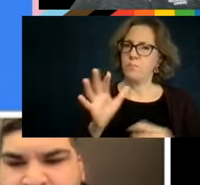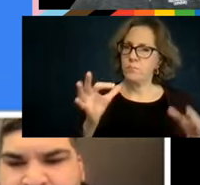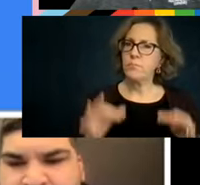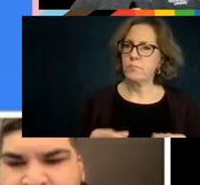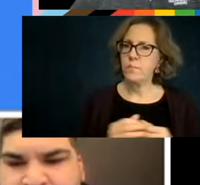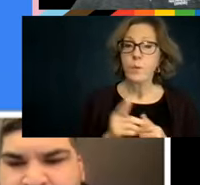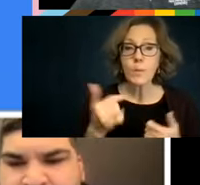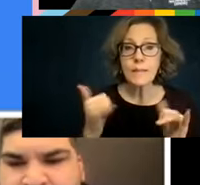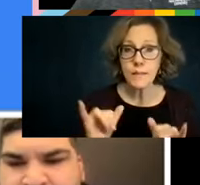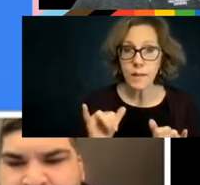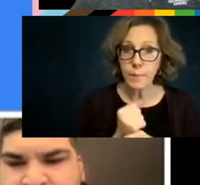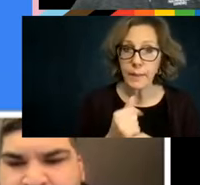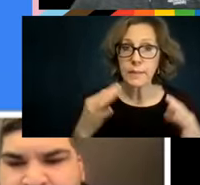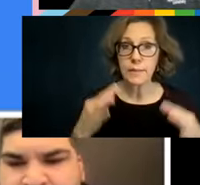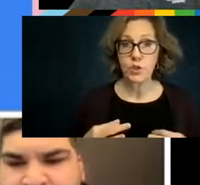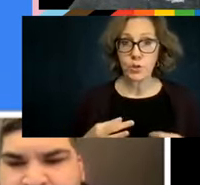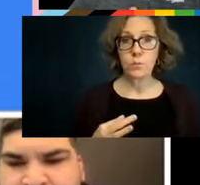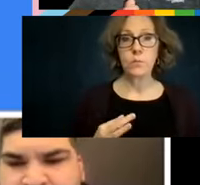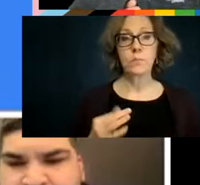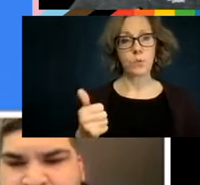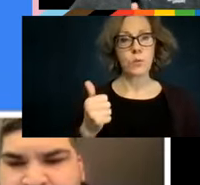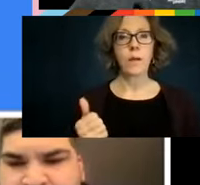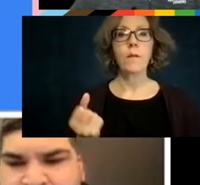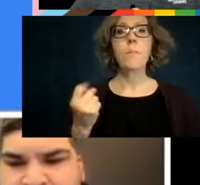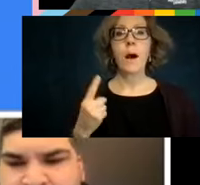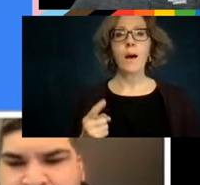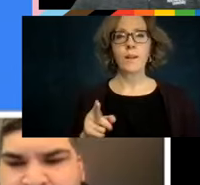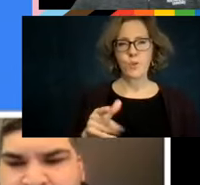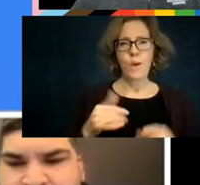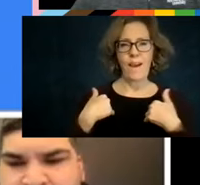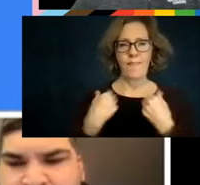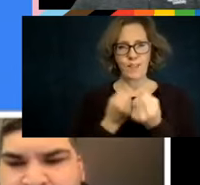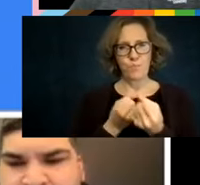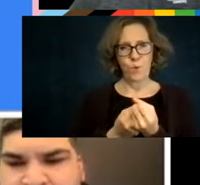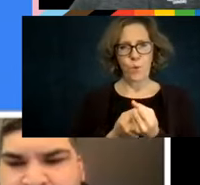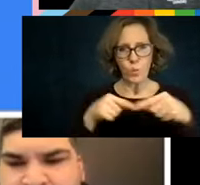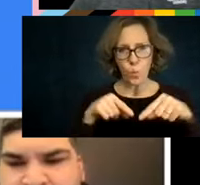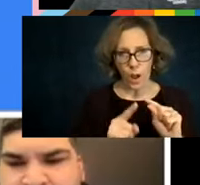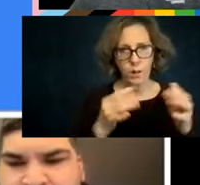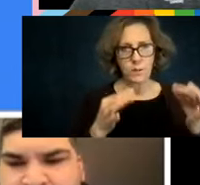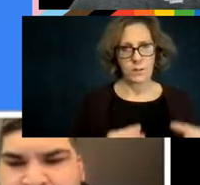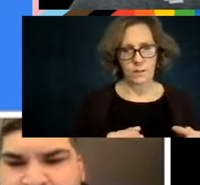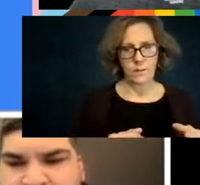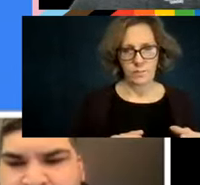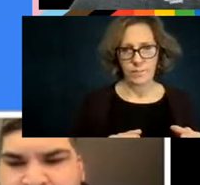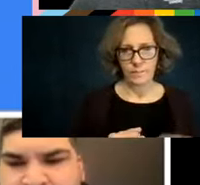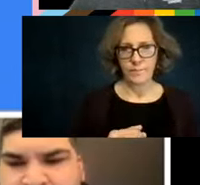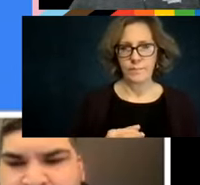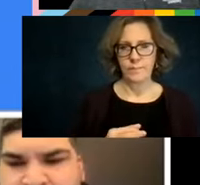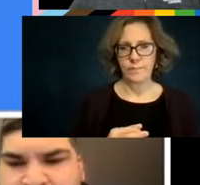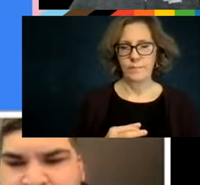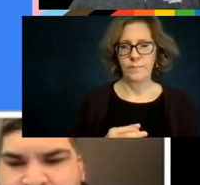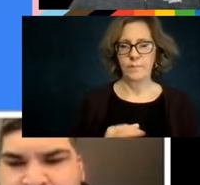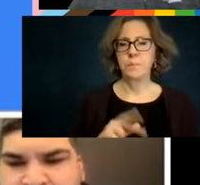you're still making decisions for yourself, but you're also having support around it. And with that